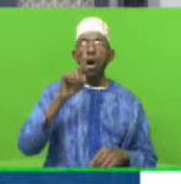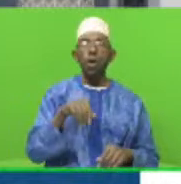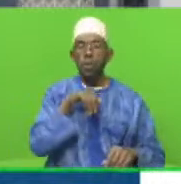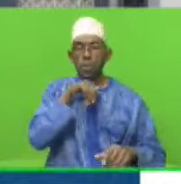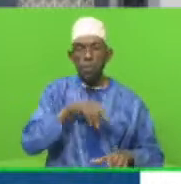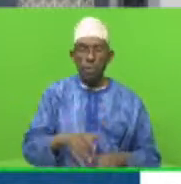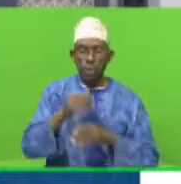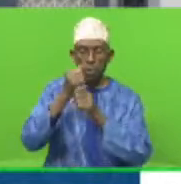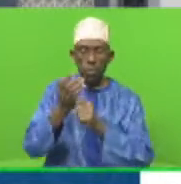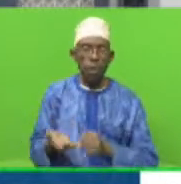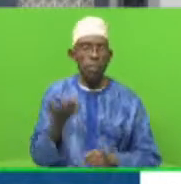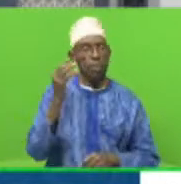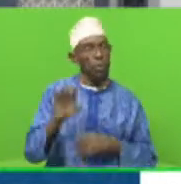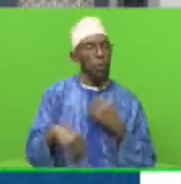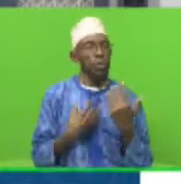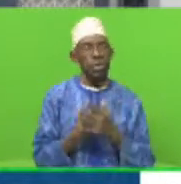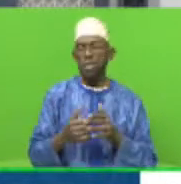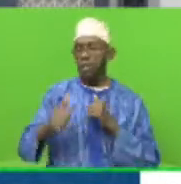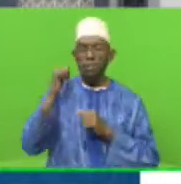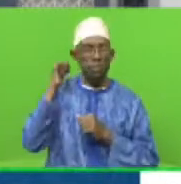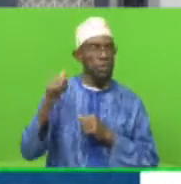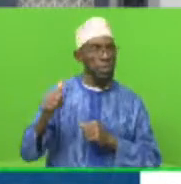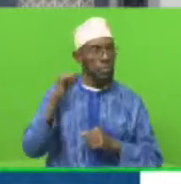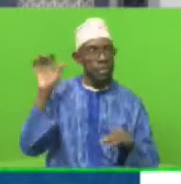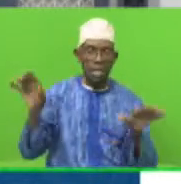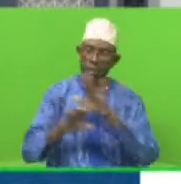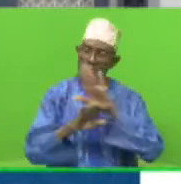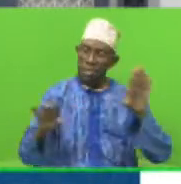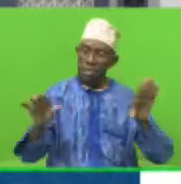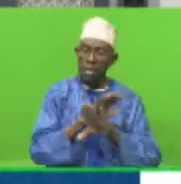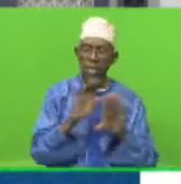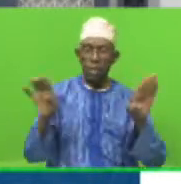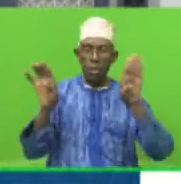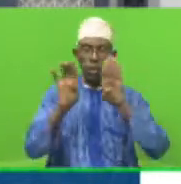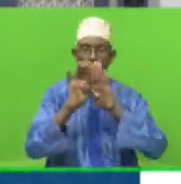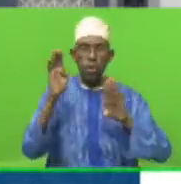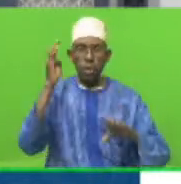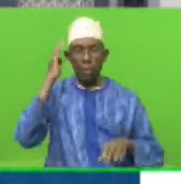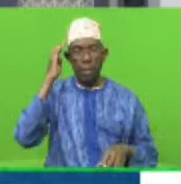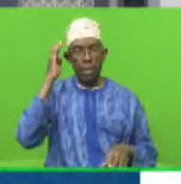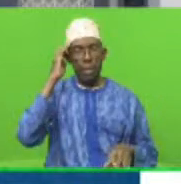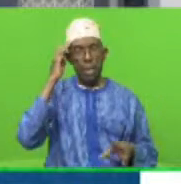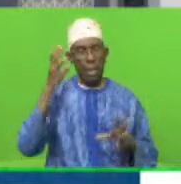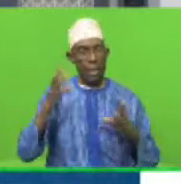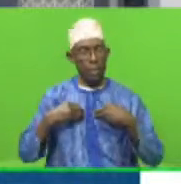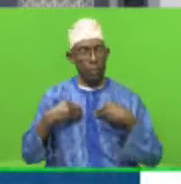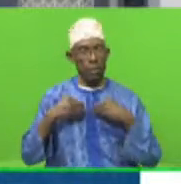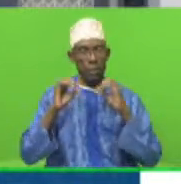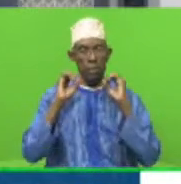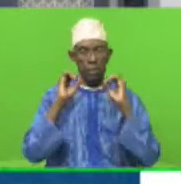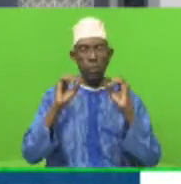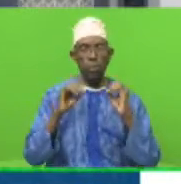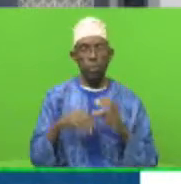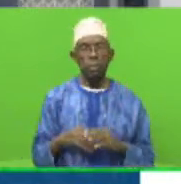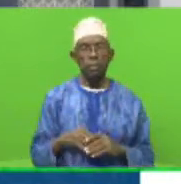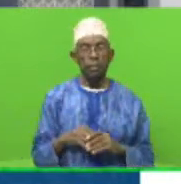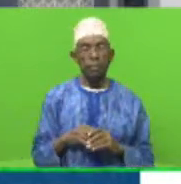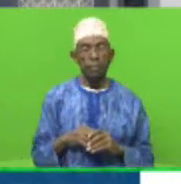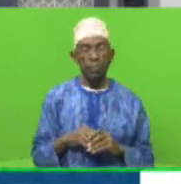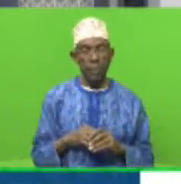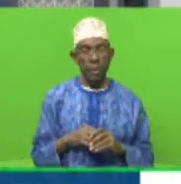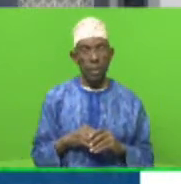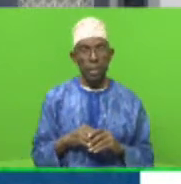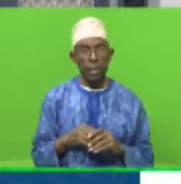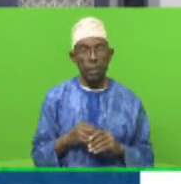Prophet sallallahu alaihi wasallam, you will never accept. So you have a closed mind. You do not accept. And inad, we can also see